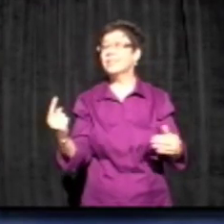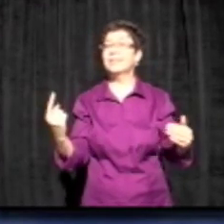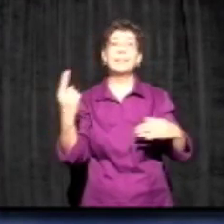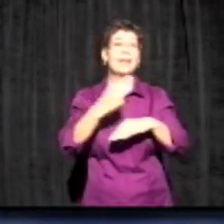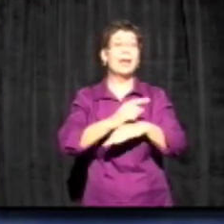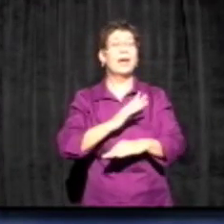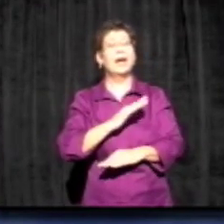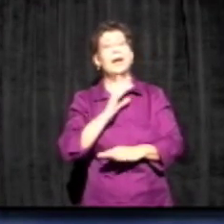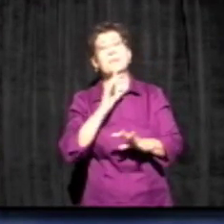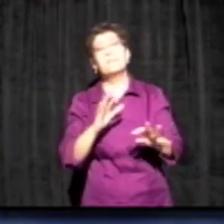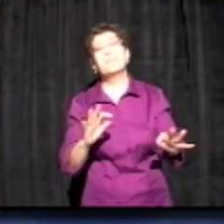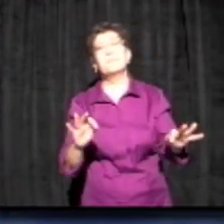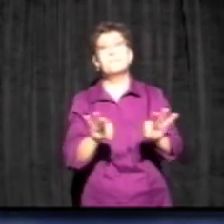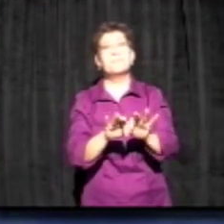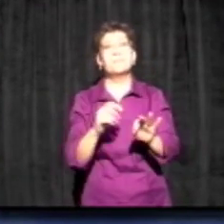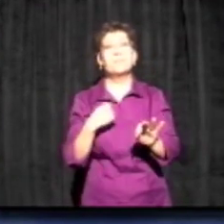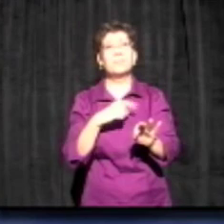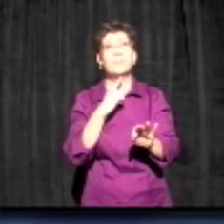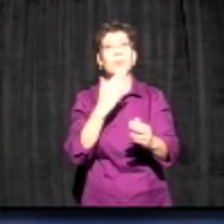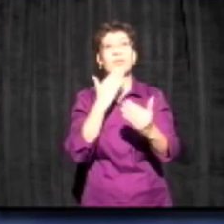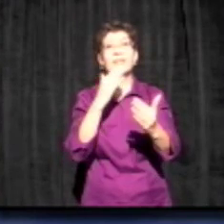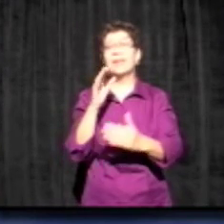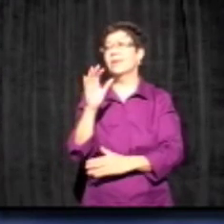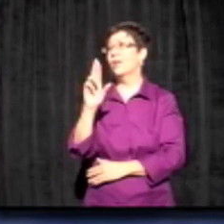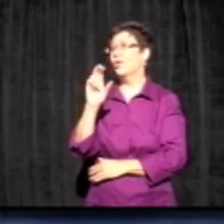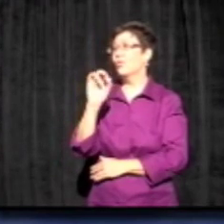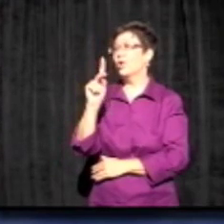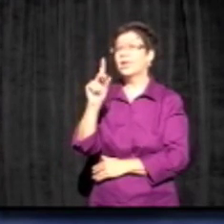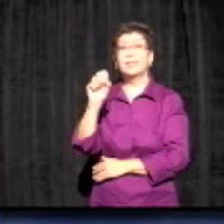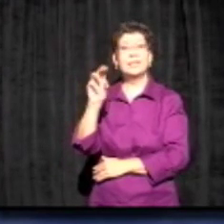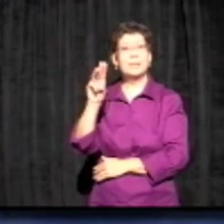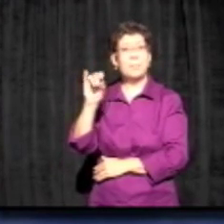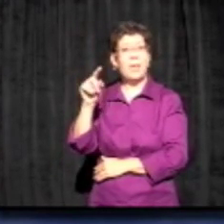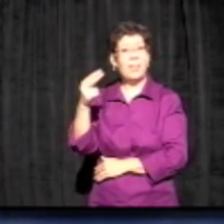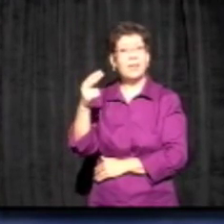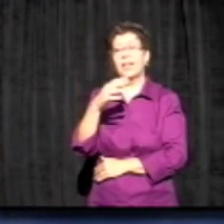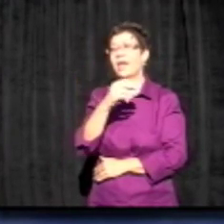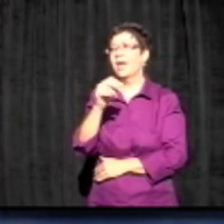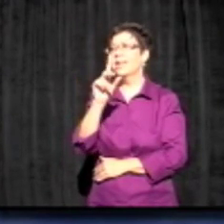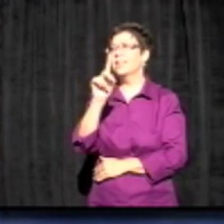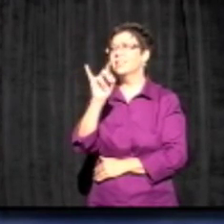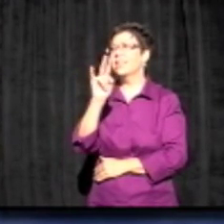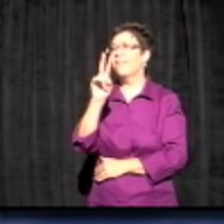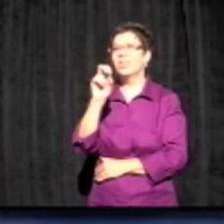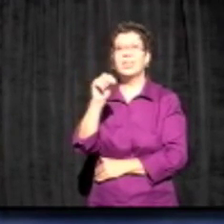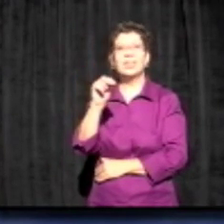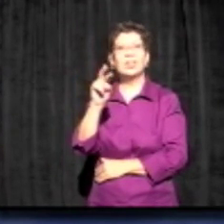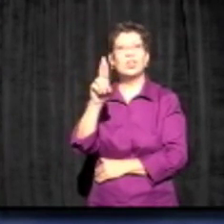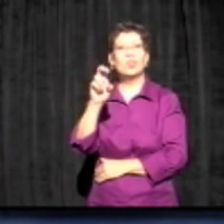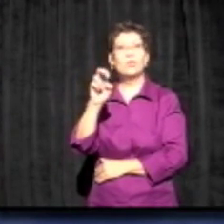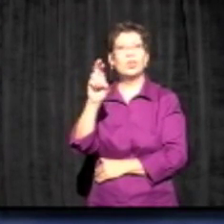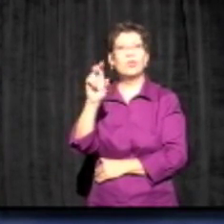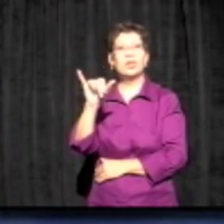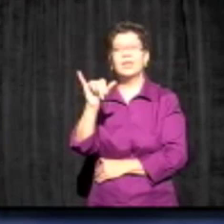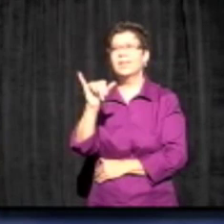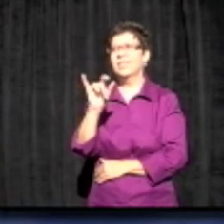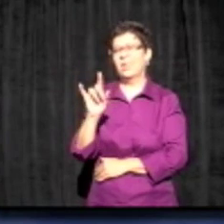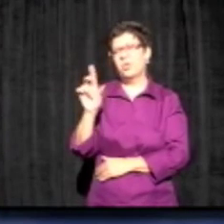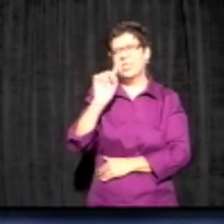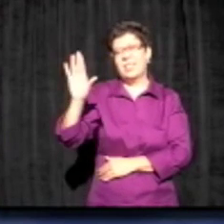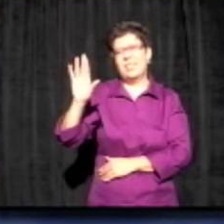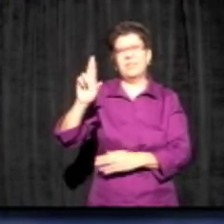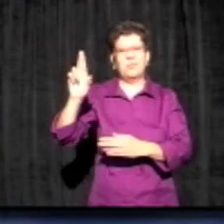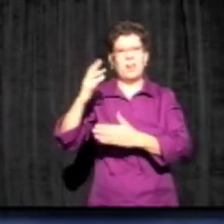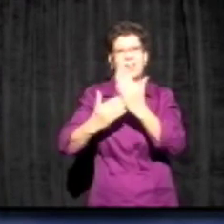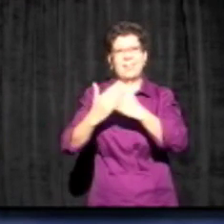for us, and I'd like to thank Rick Smith again and Kevin Rierig. Kevin is Rick's right-hand